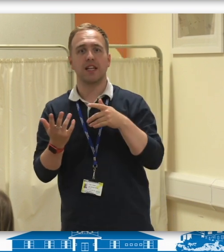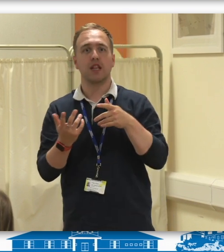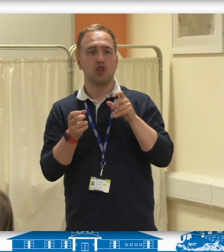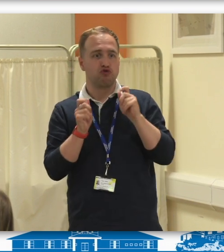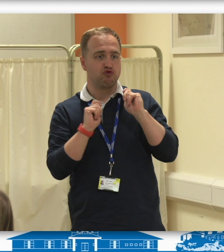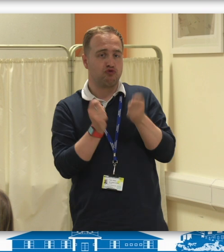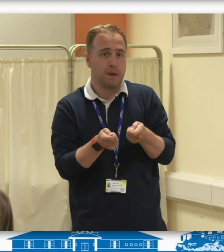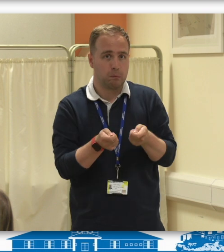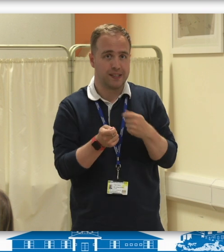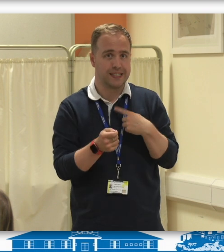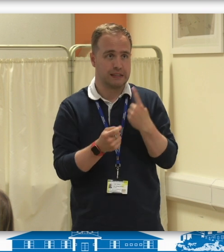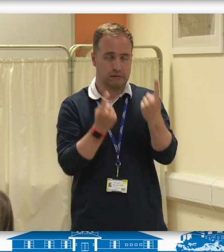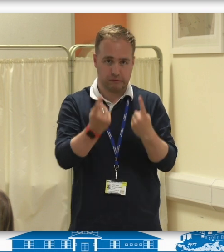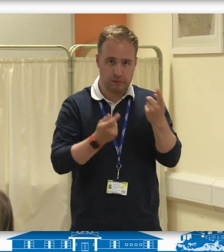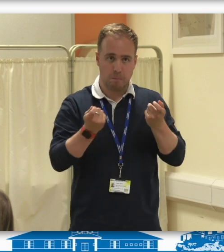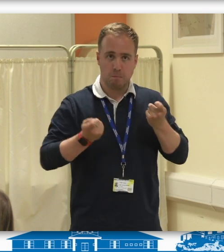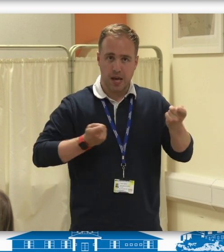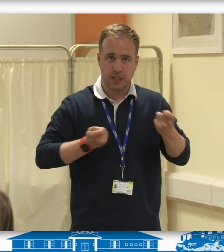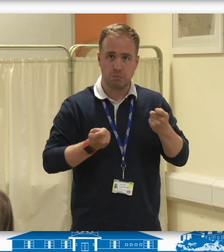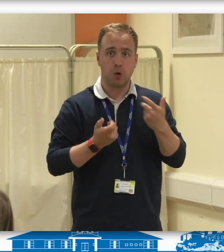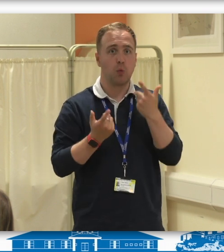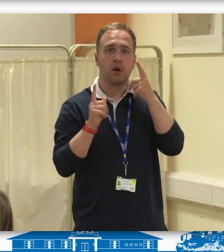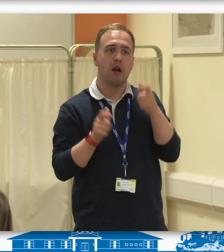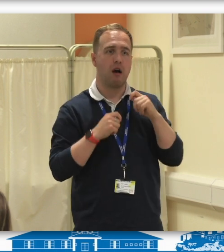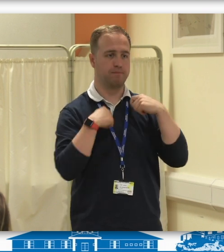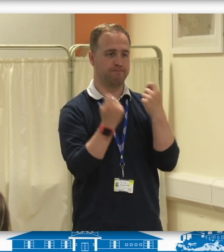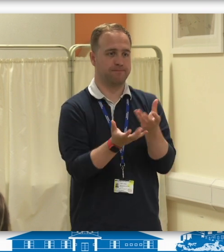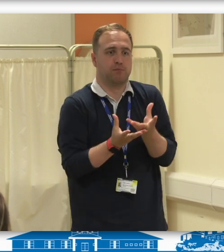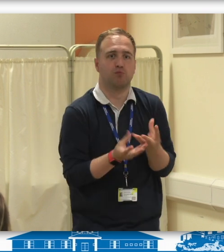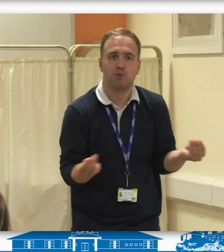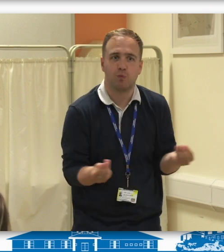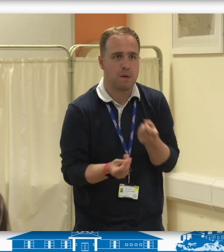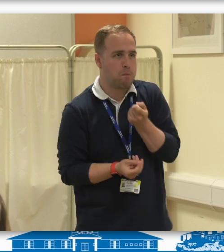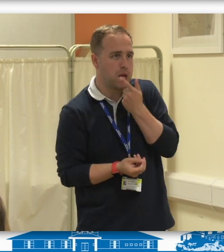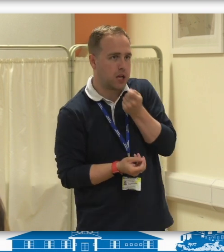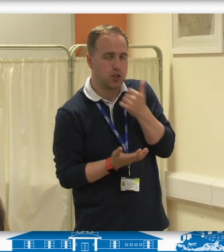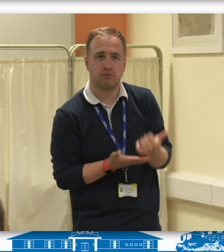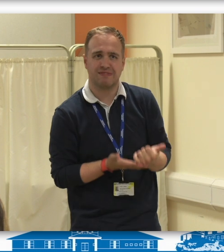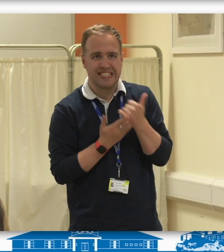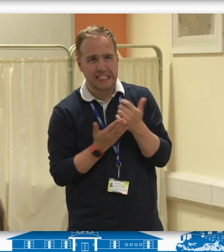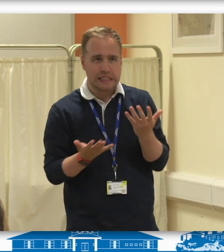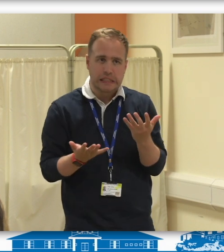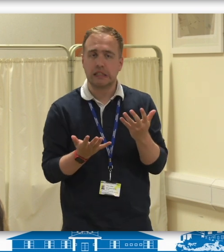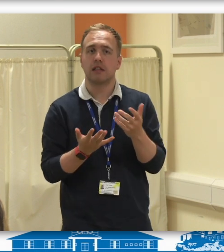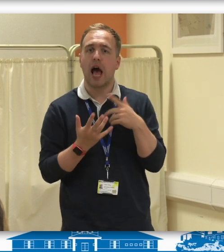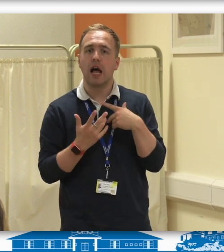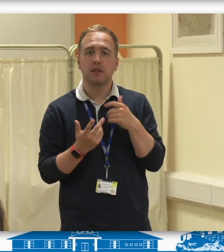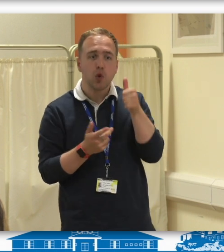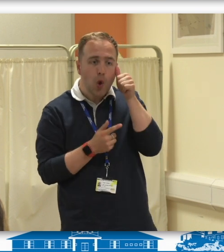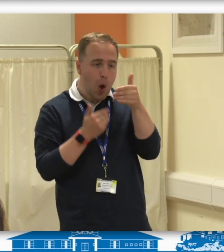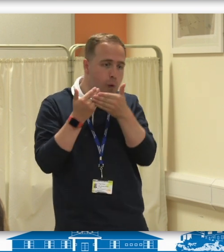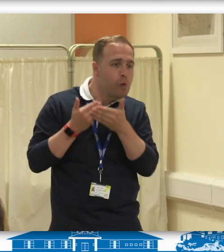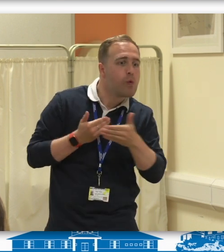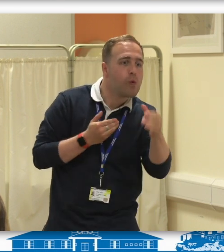self-management strategies only. There's no known cure, there's no medication, and the prognosis is unpredictable.